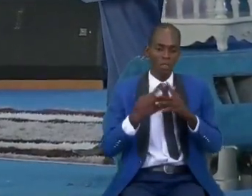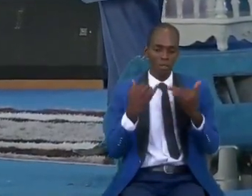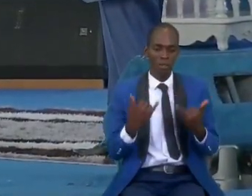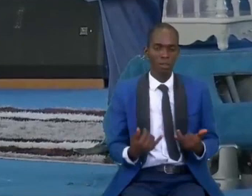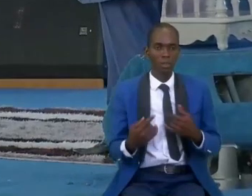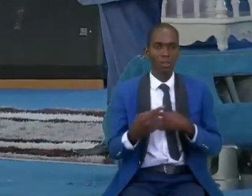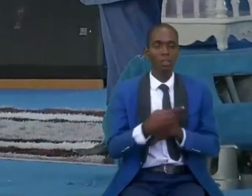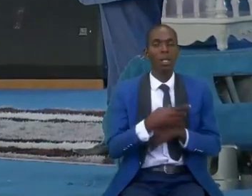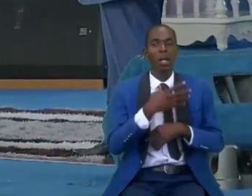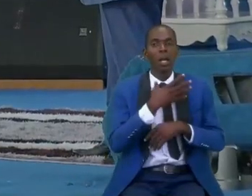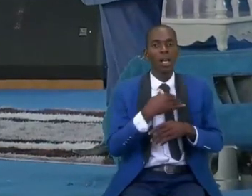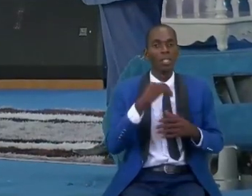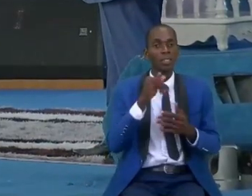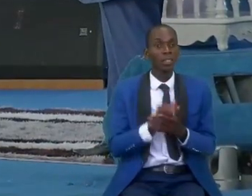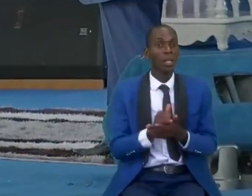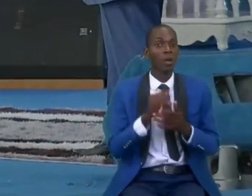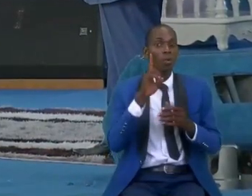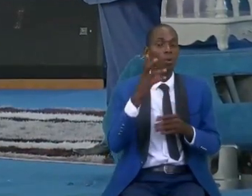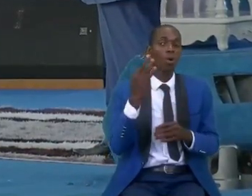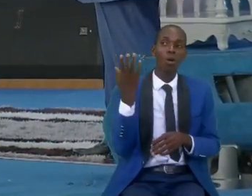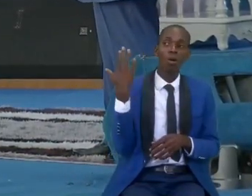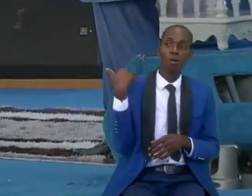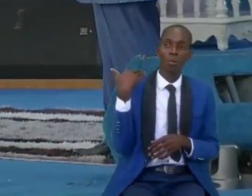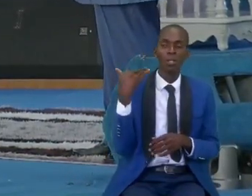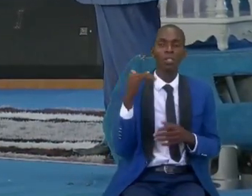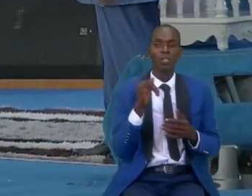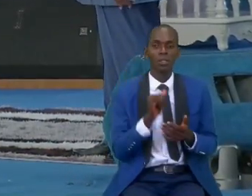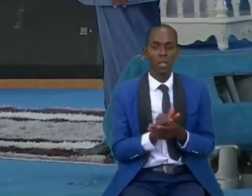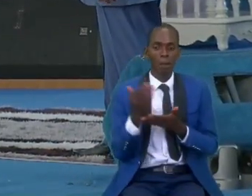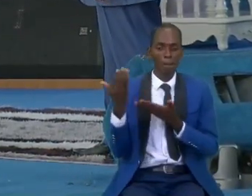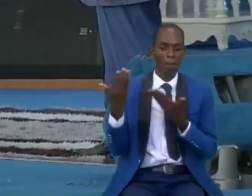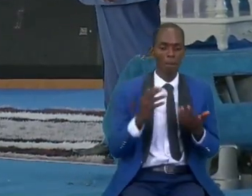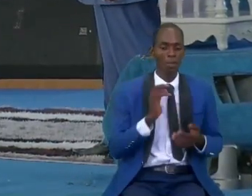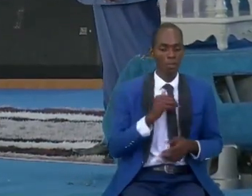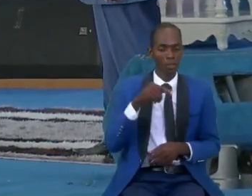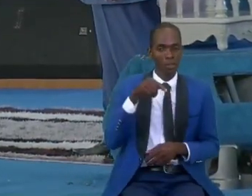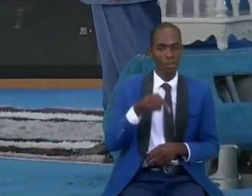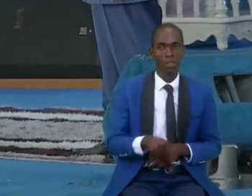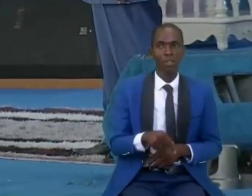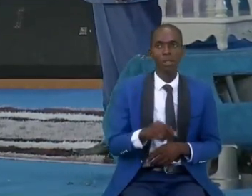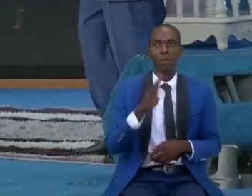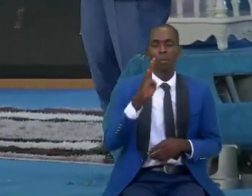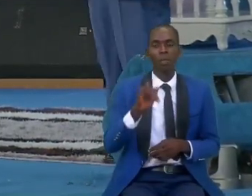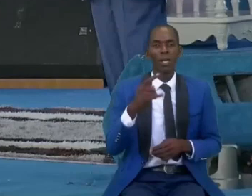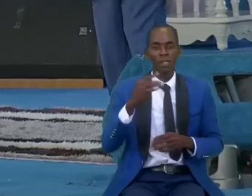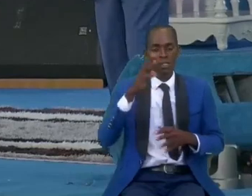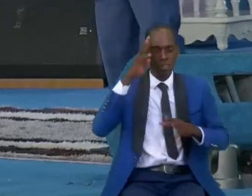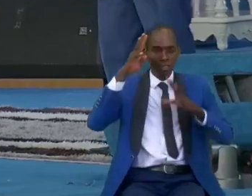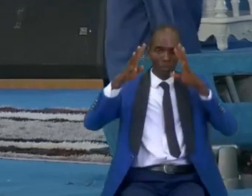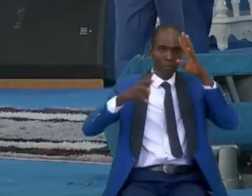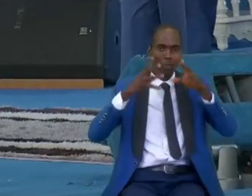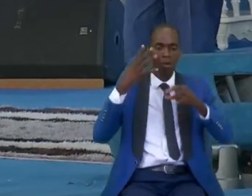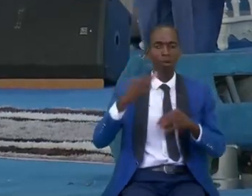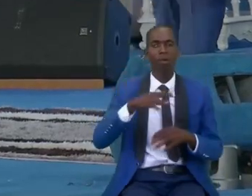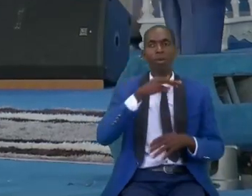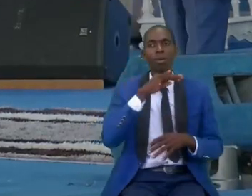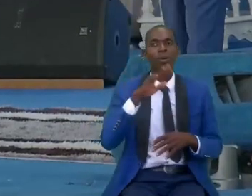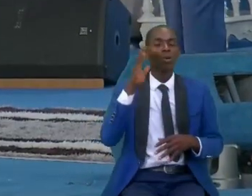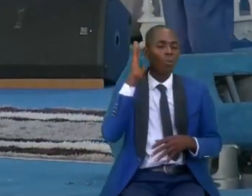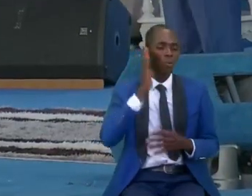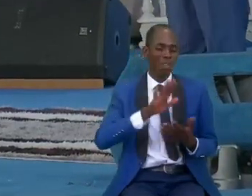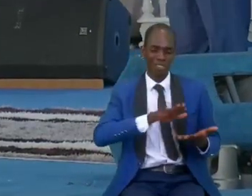deformed by the inventions of corruption, is going to die today. And then you